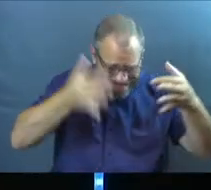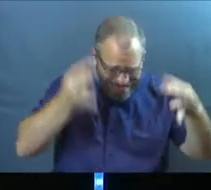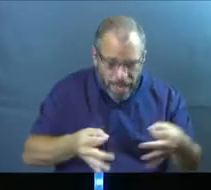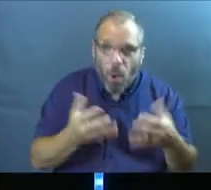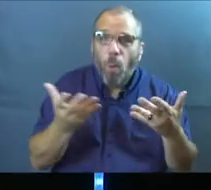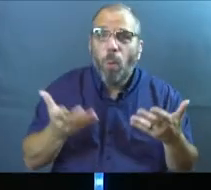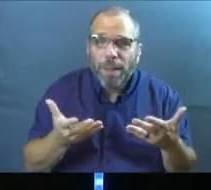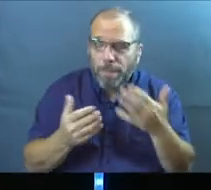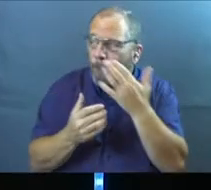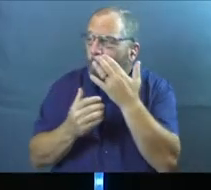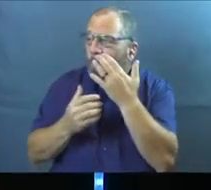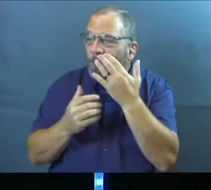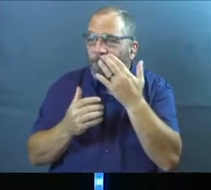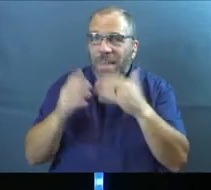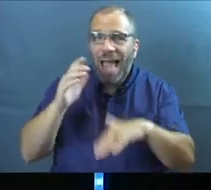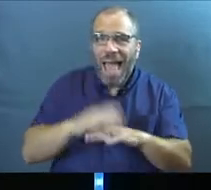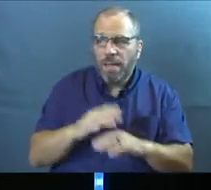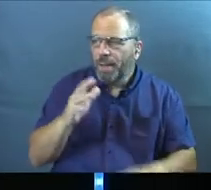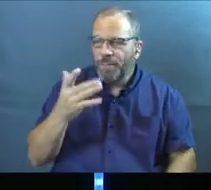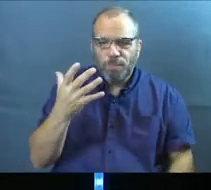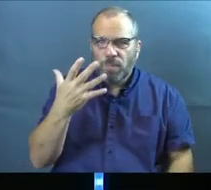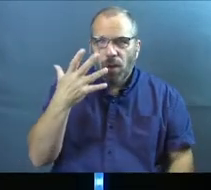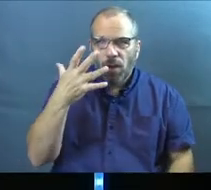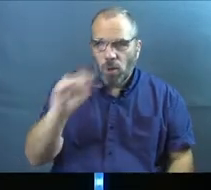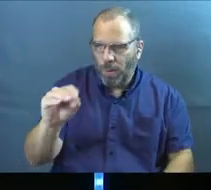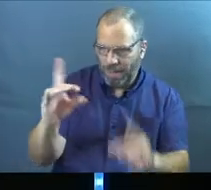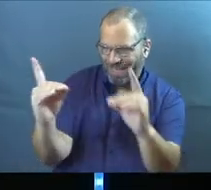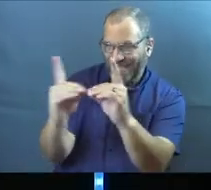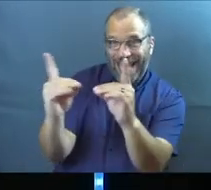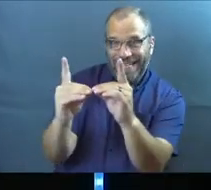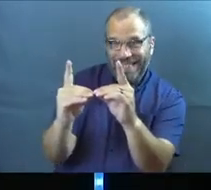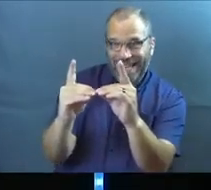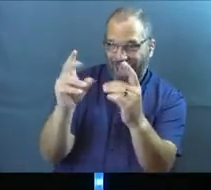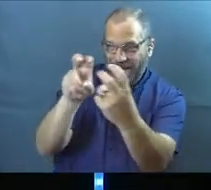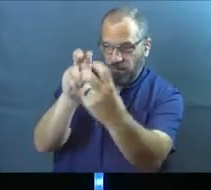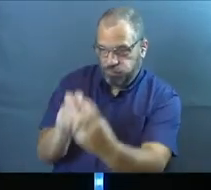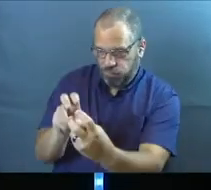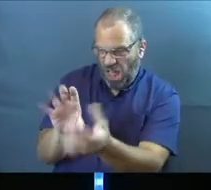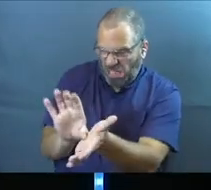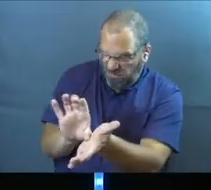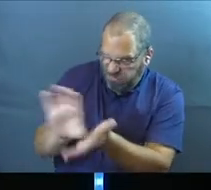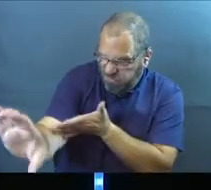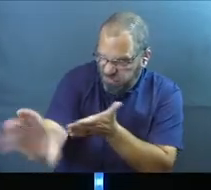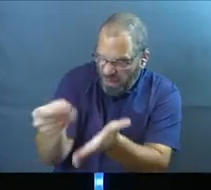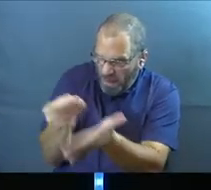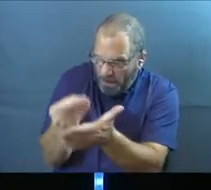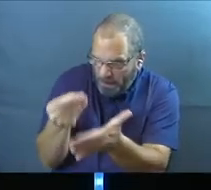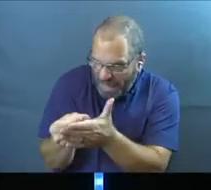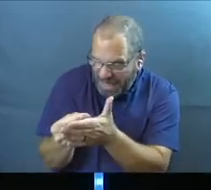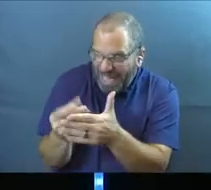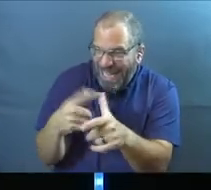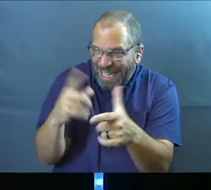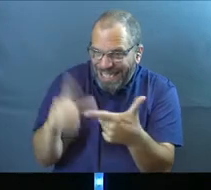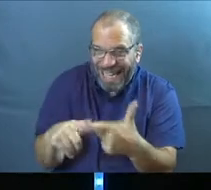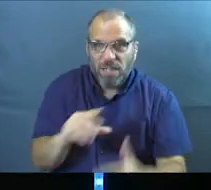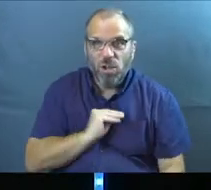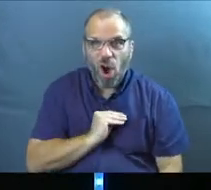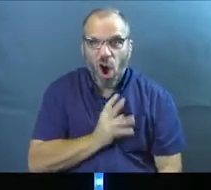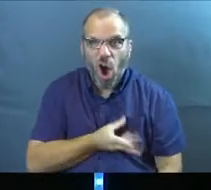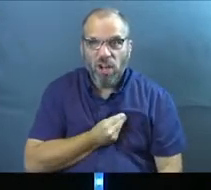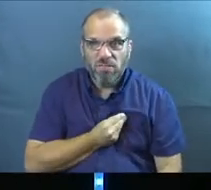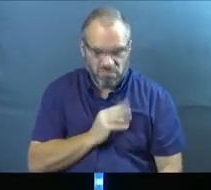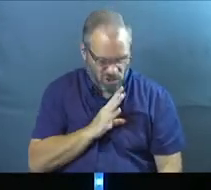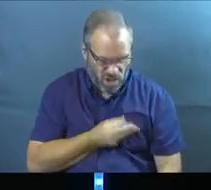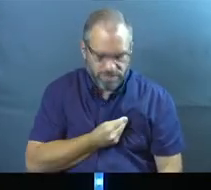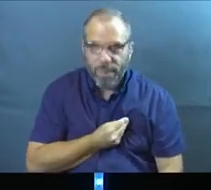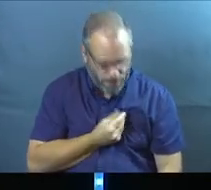up landing at going to the date and paying a lot of money for food. And there's no heart connection